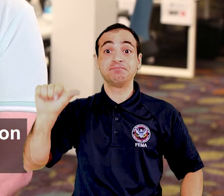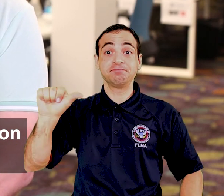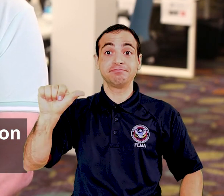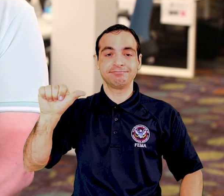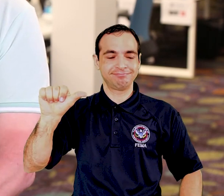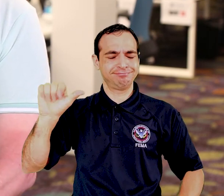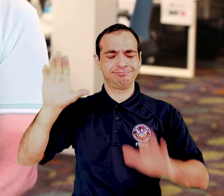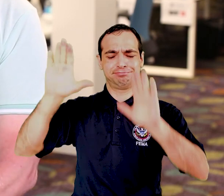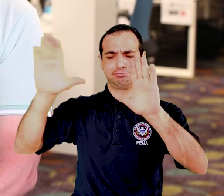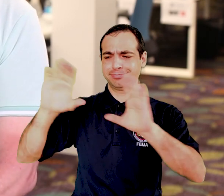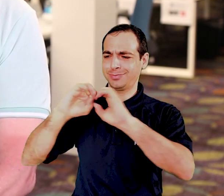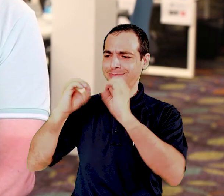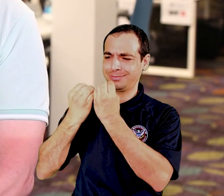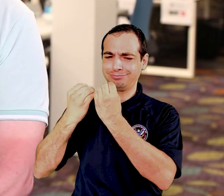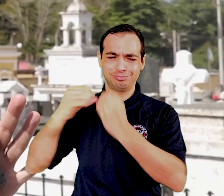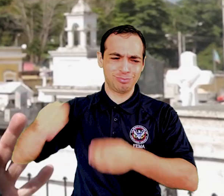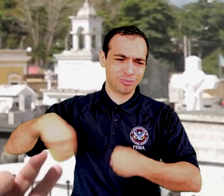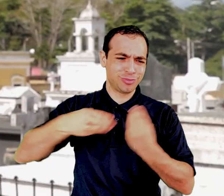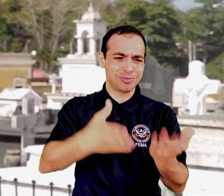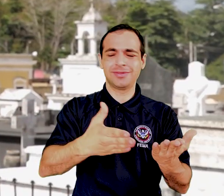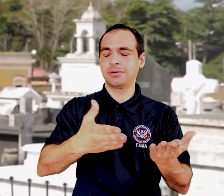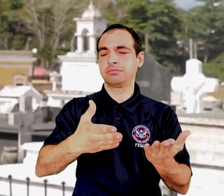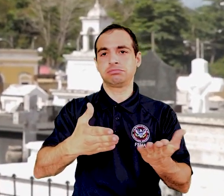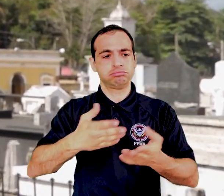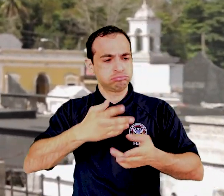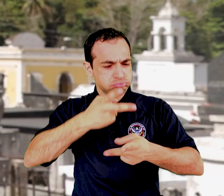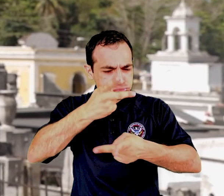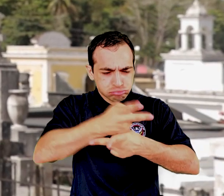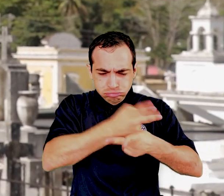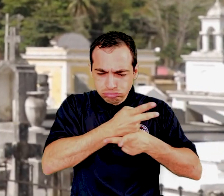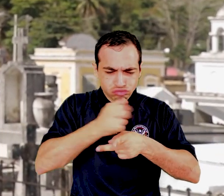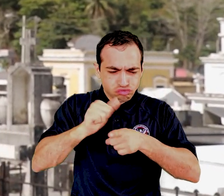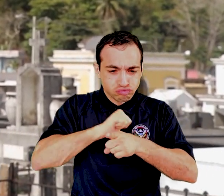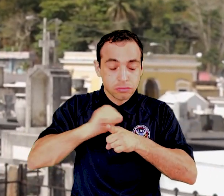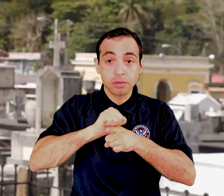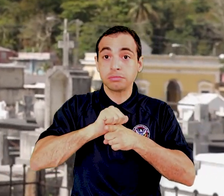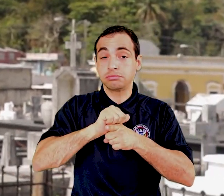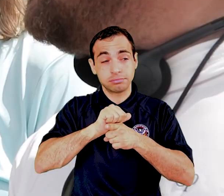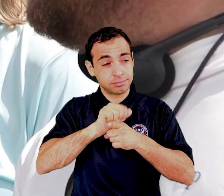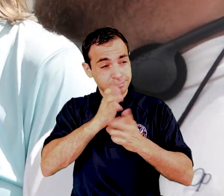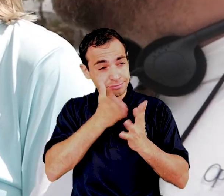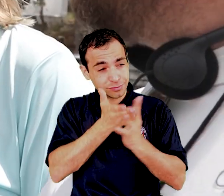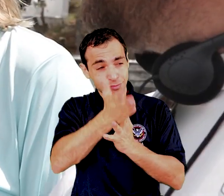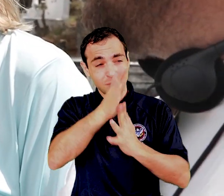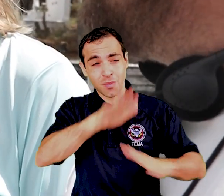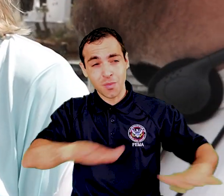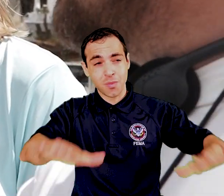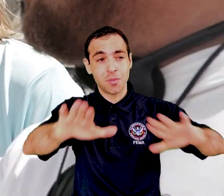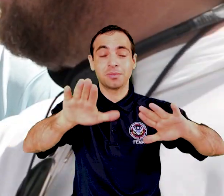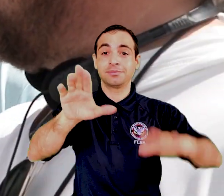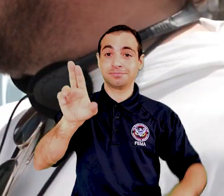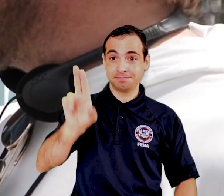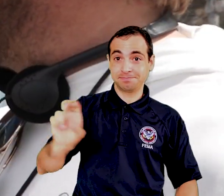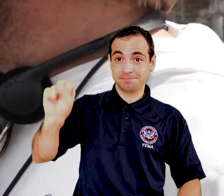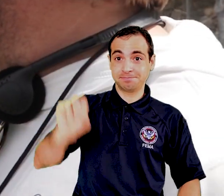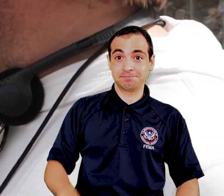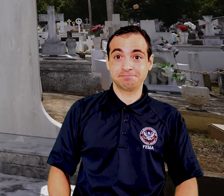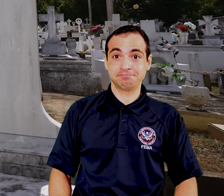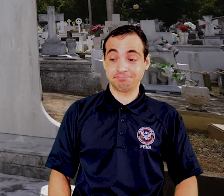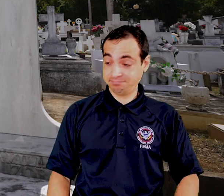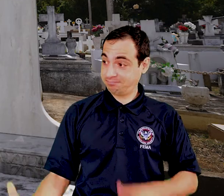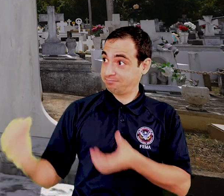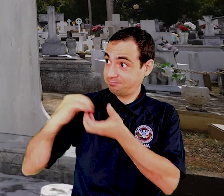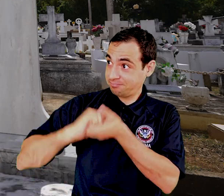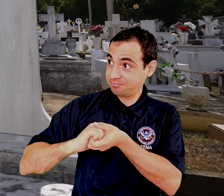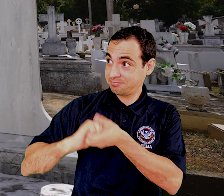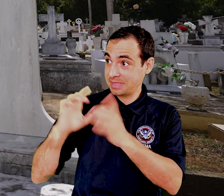provides incredible preservation training throughout the country. And through this partnership with the Department of Interior and FEMA,